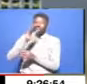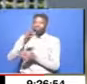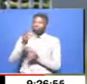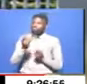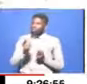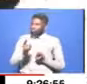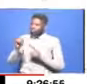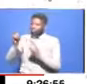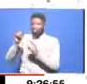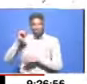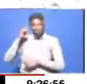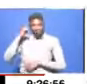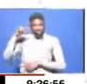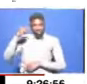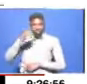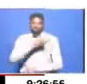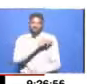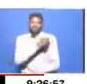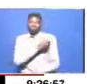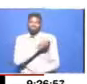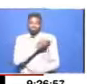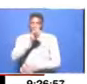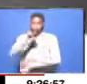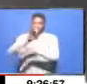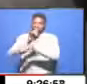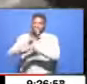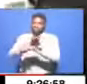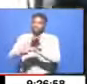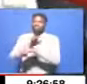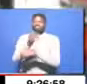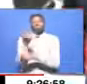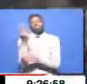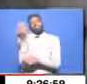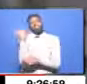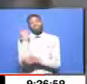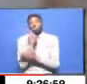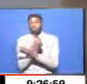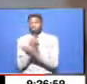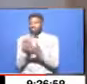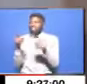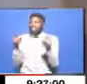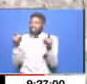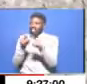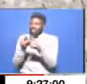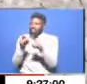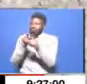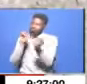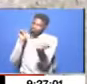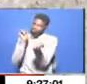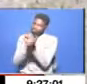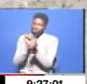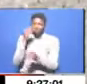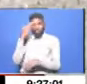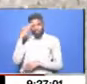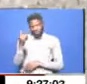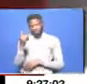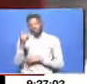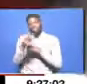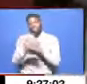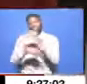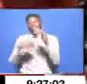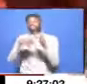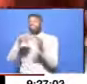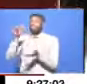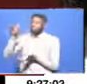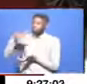for counseling. Alvin made headlines weeks ago when he was arraigned for shoplifting, got bailed out, only to be